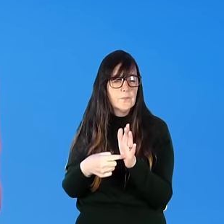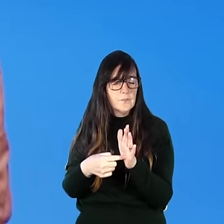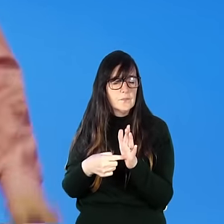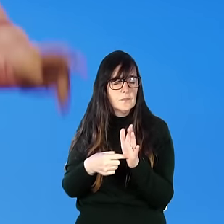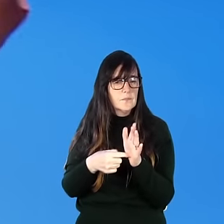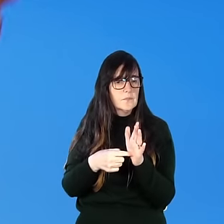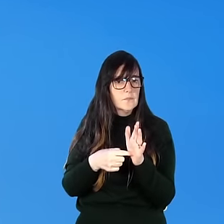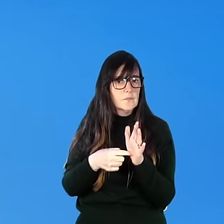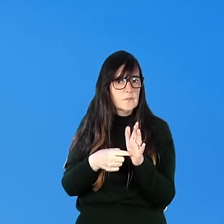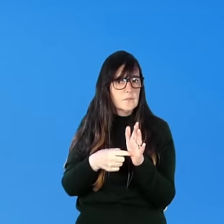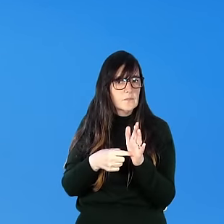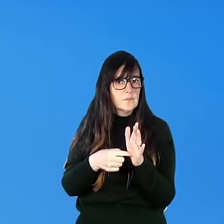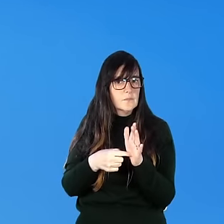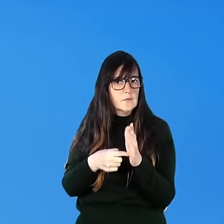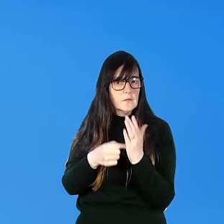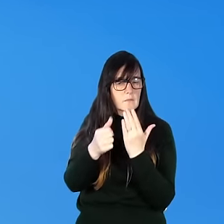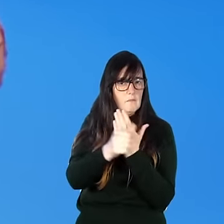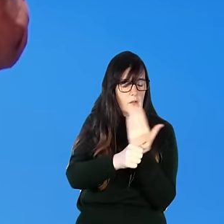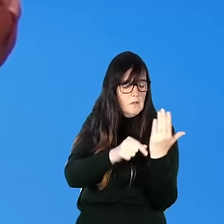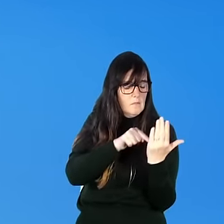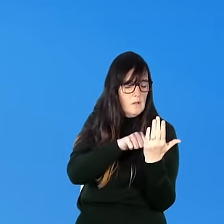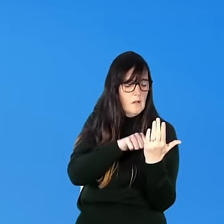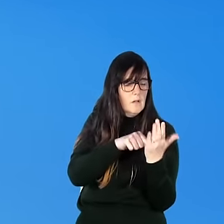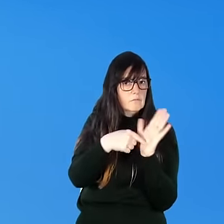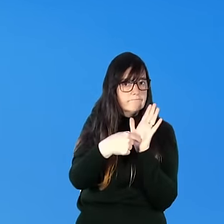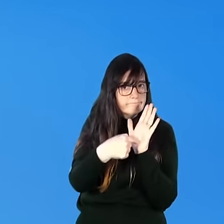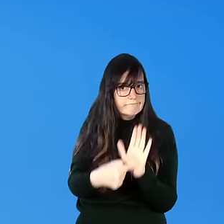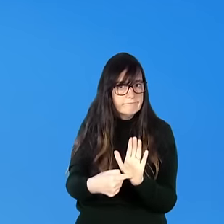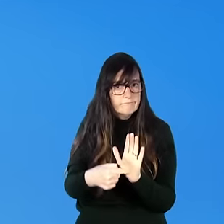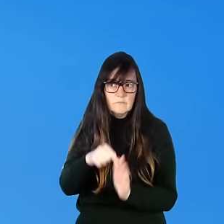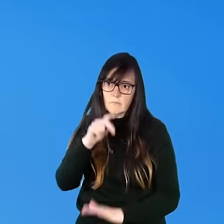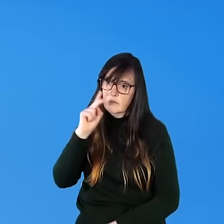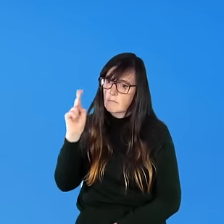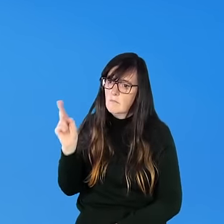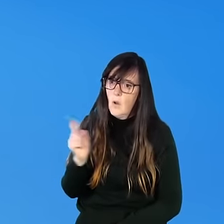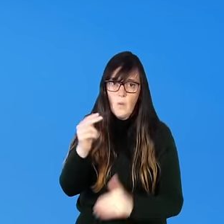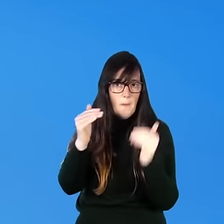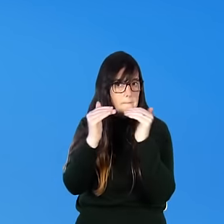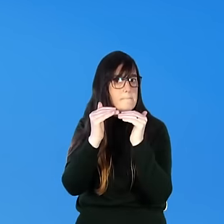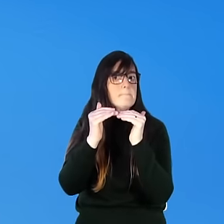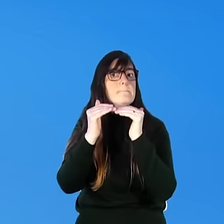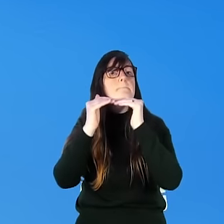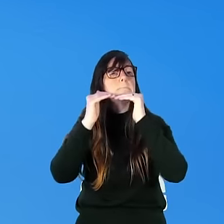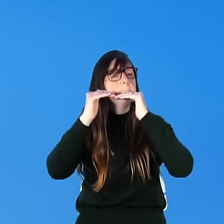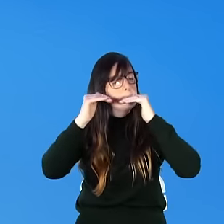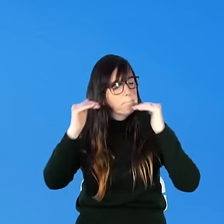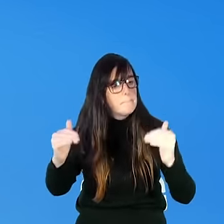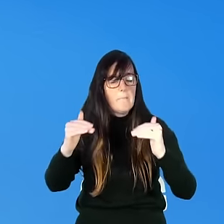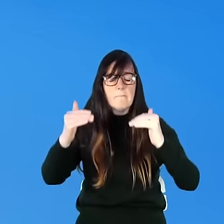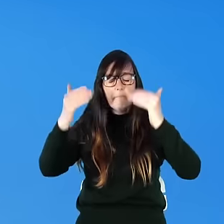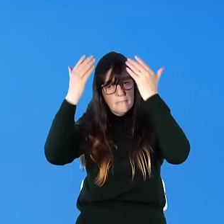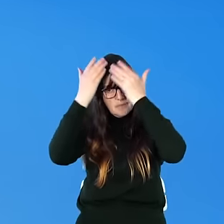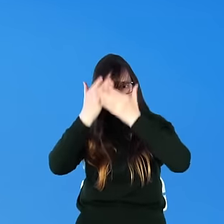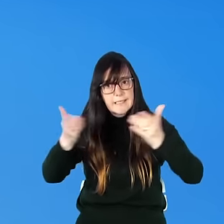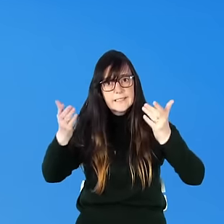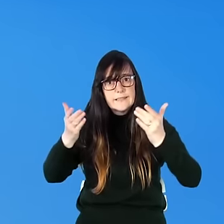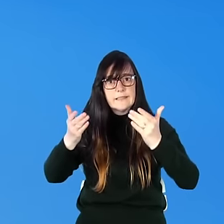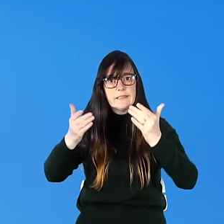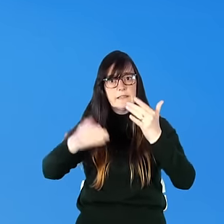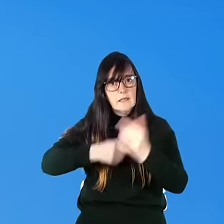Genesis shows that men and women are equal in dignity. They are co-heirs of eternal life.